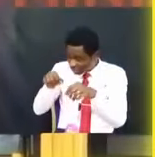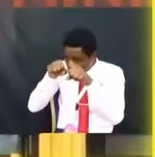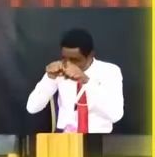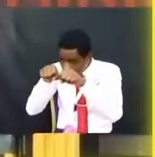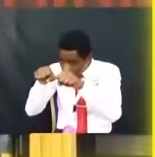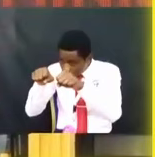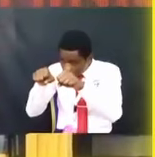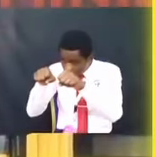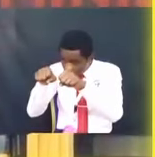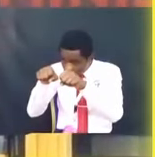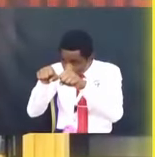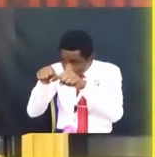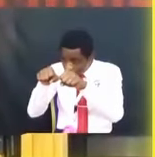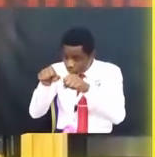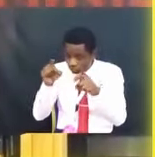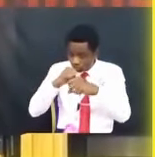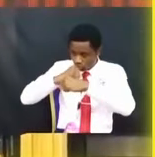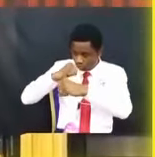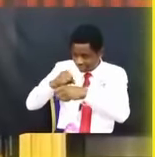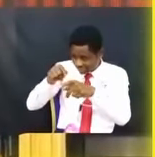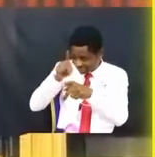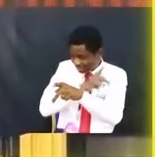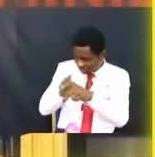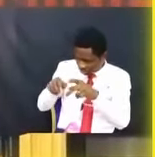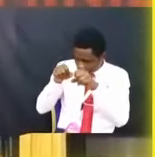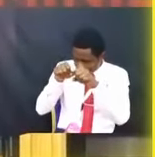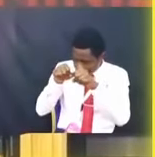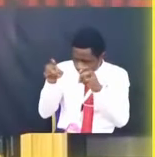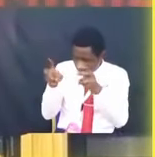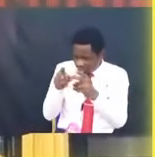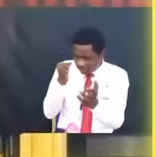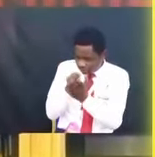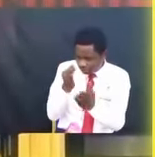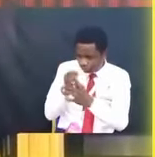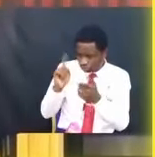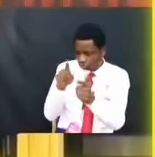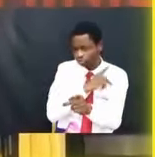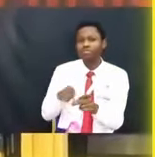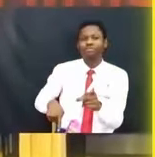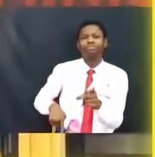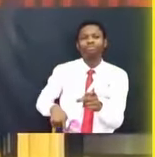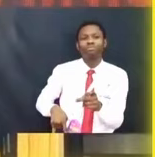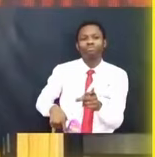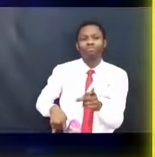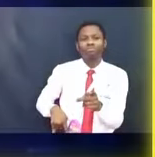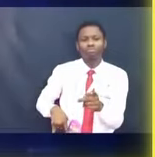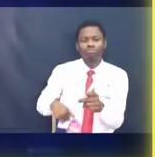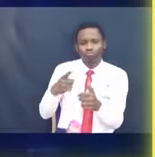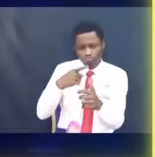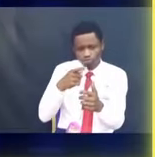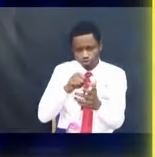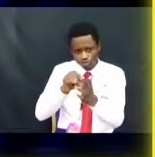Close, and his eyes was on him to protect him. Very loyal to the king. Now let's take the next verse,